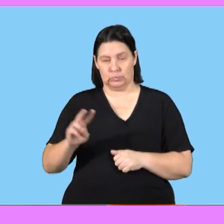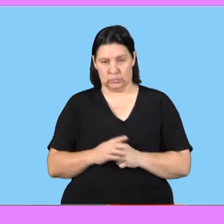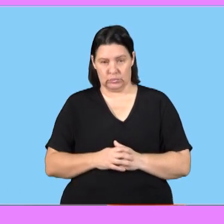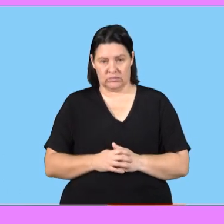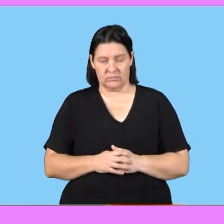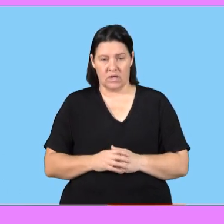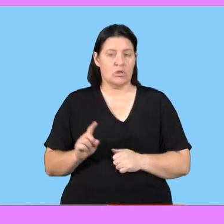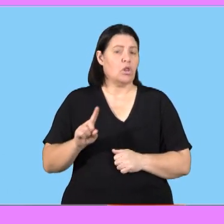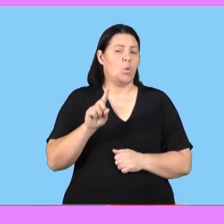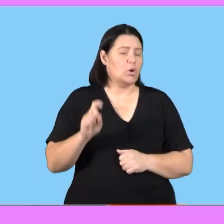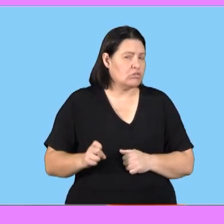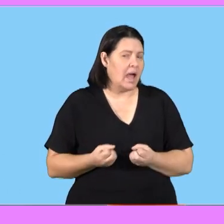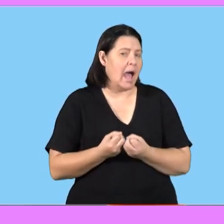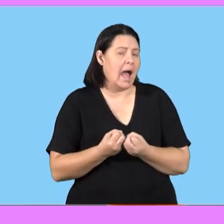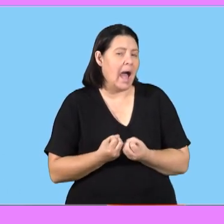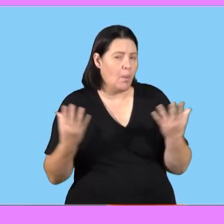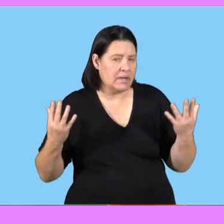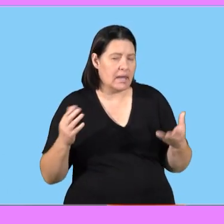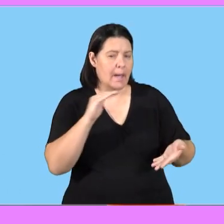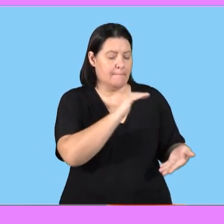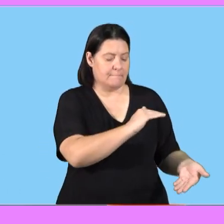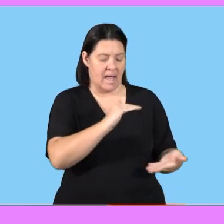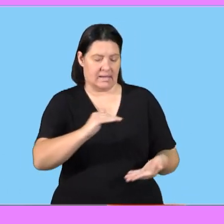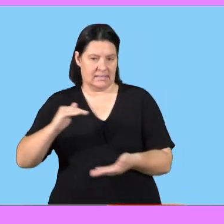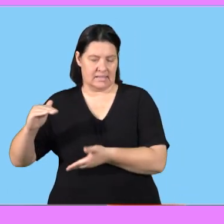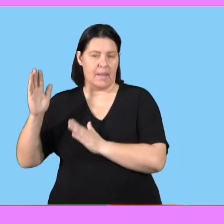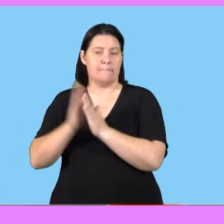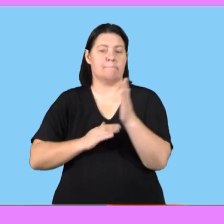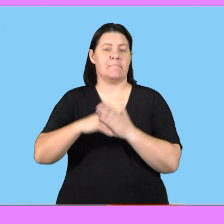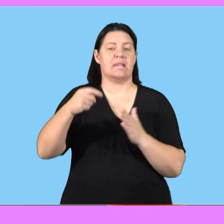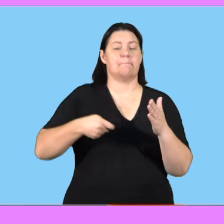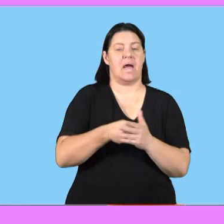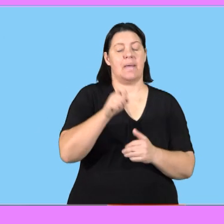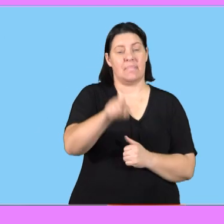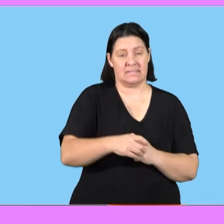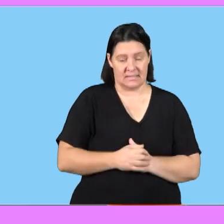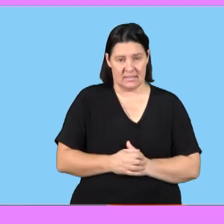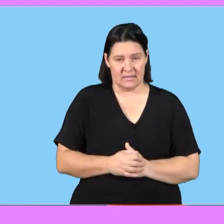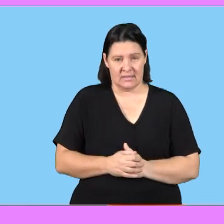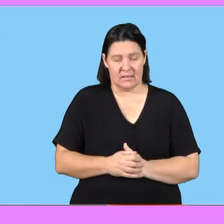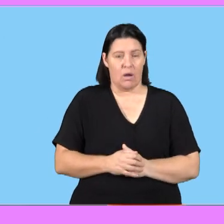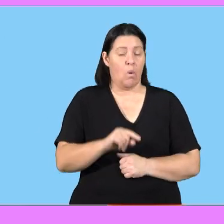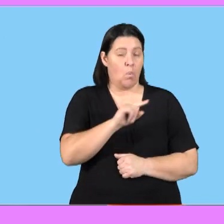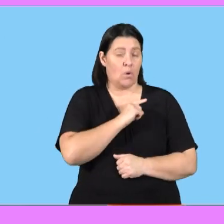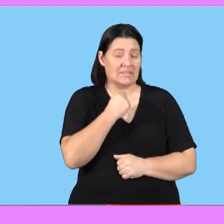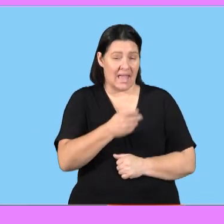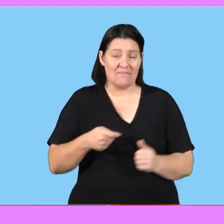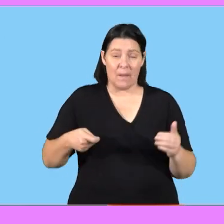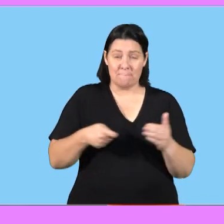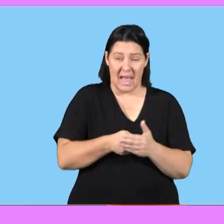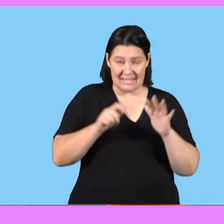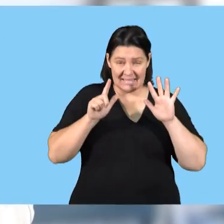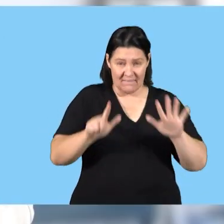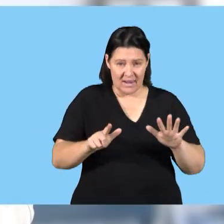7,2. So the question is, how many buckets of paint must she buy? So now we say if she